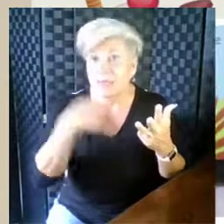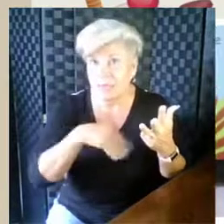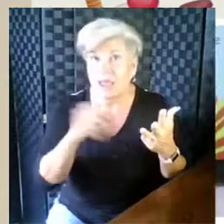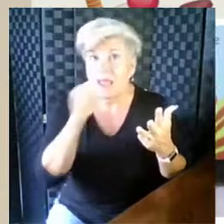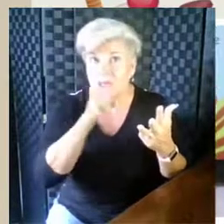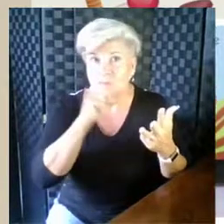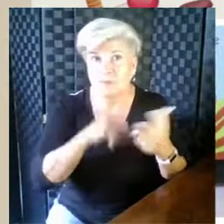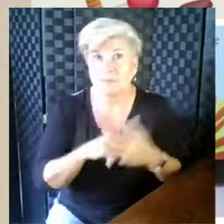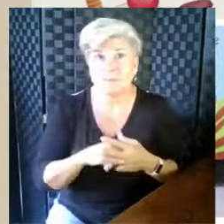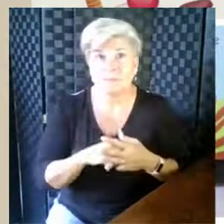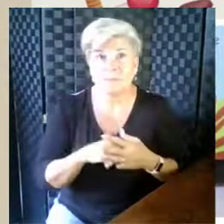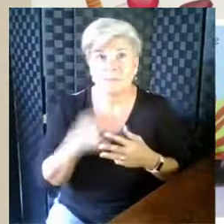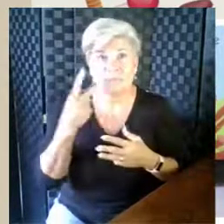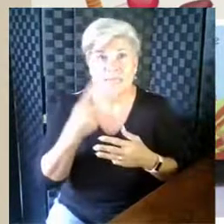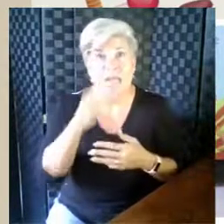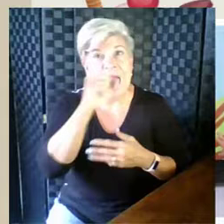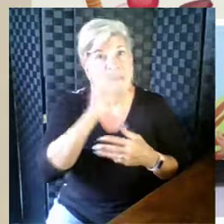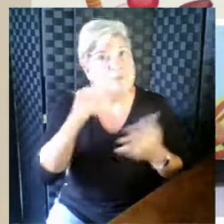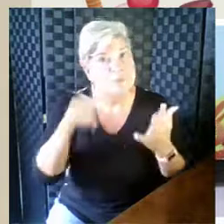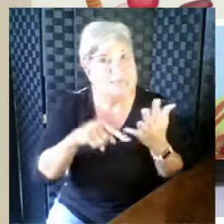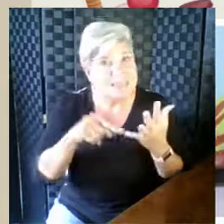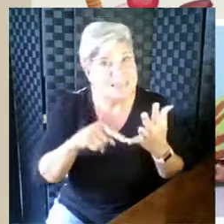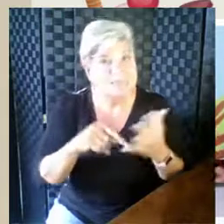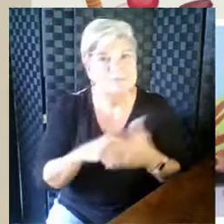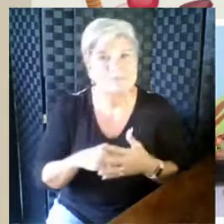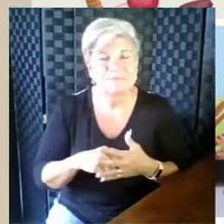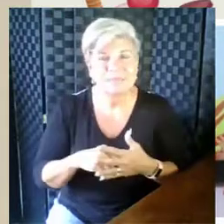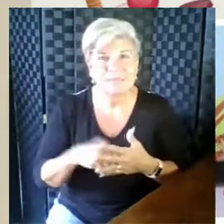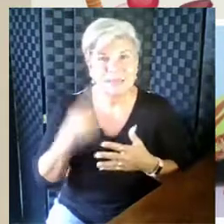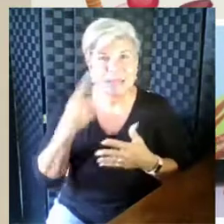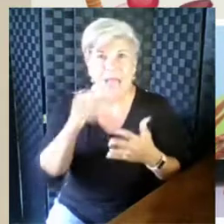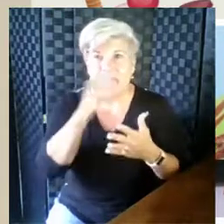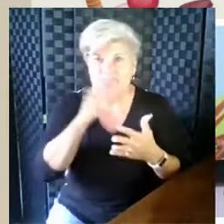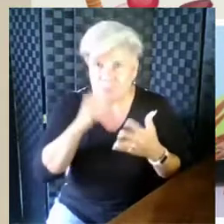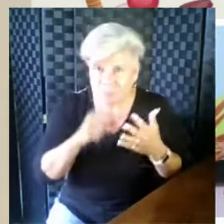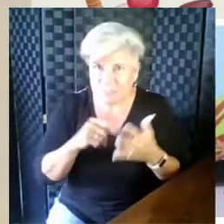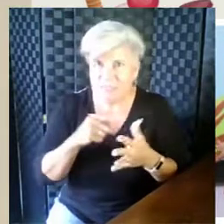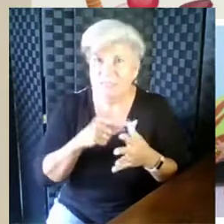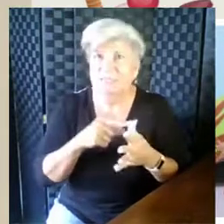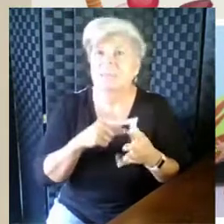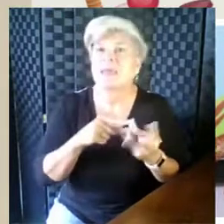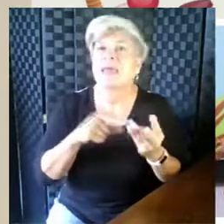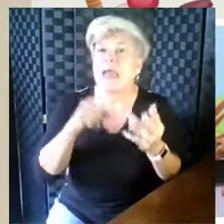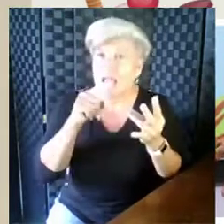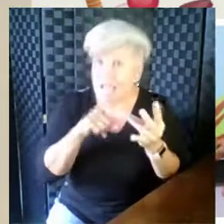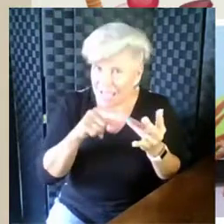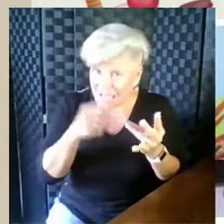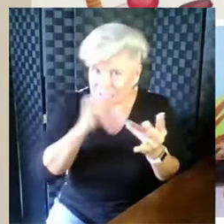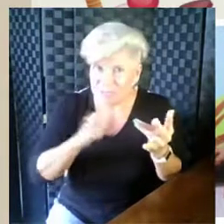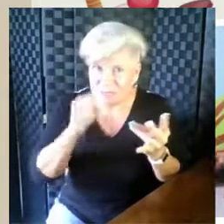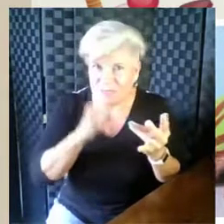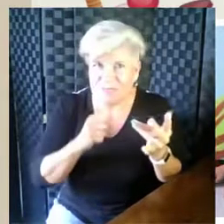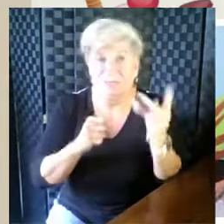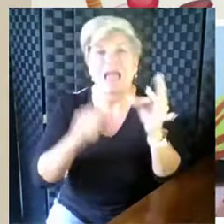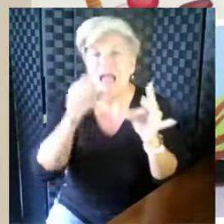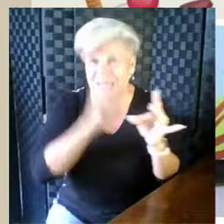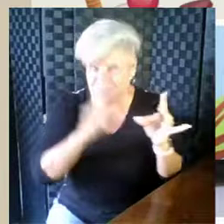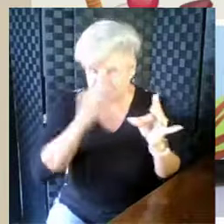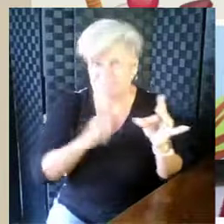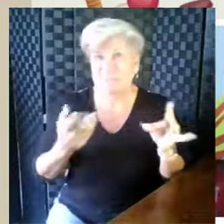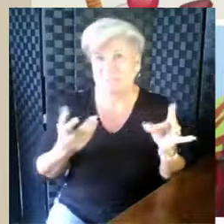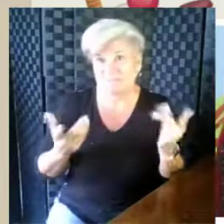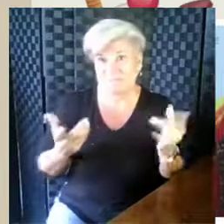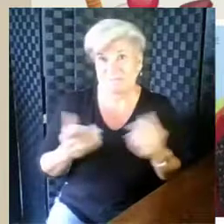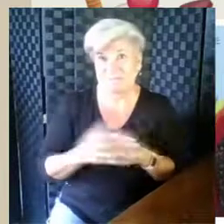cream. And then we see the word ice cream again. And ice cream, and ice cream, and more ice